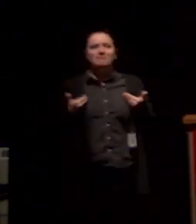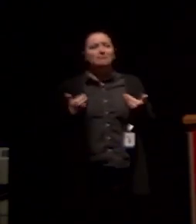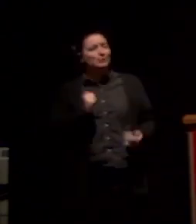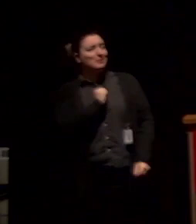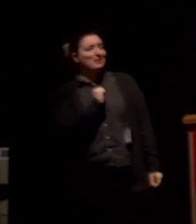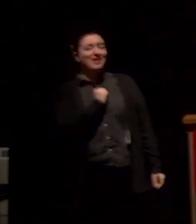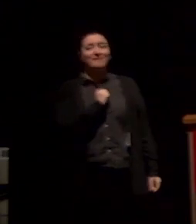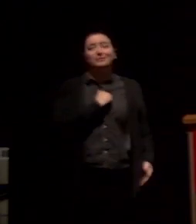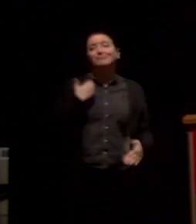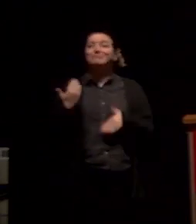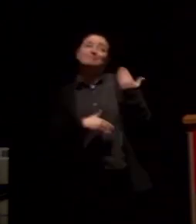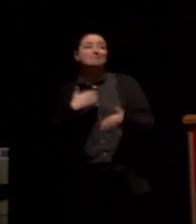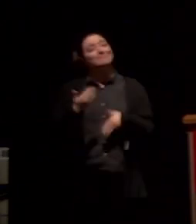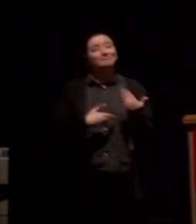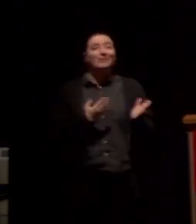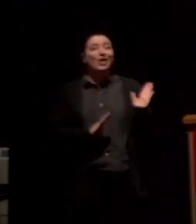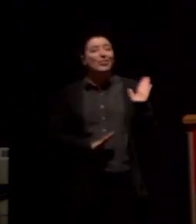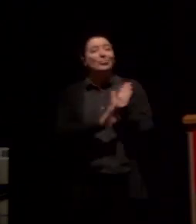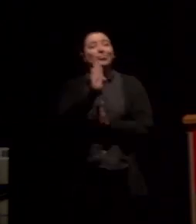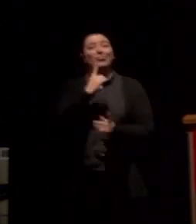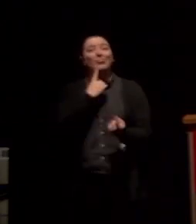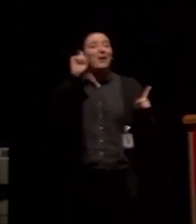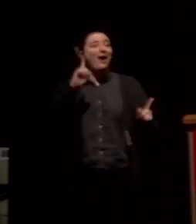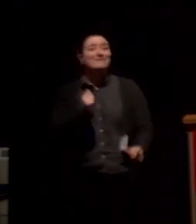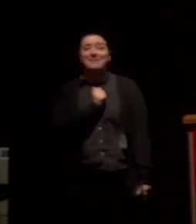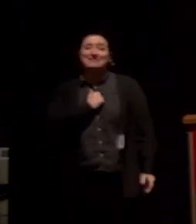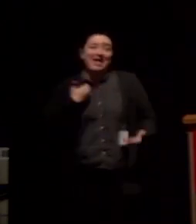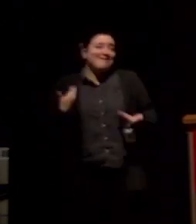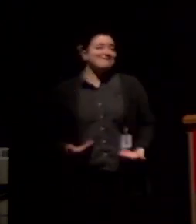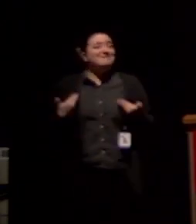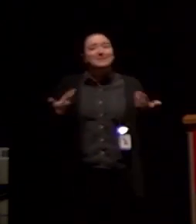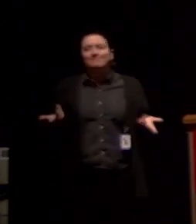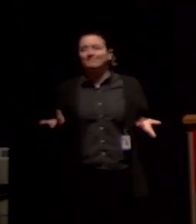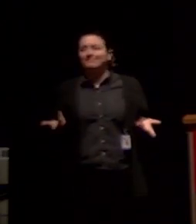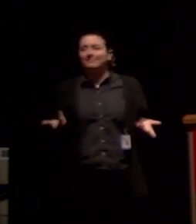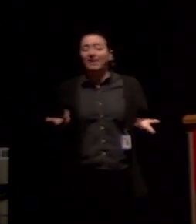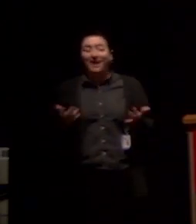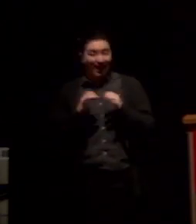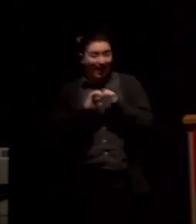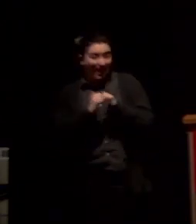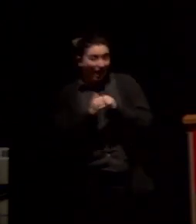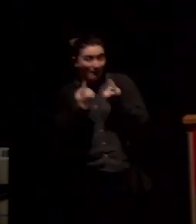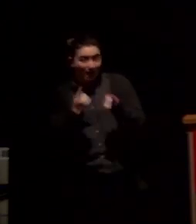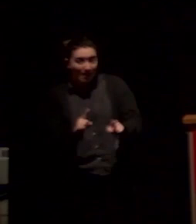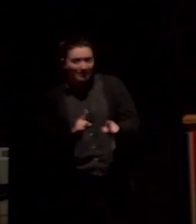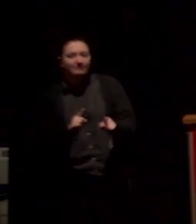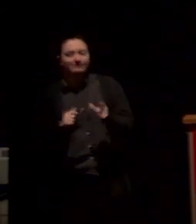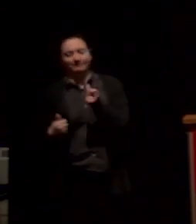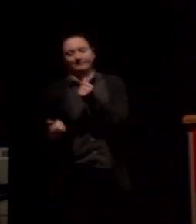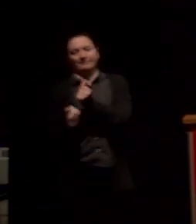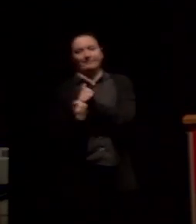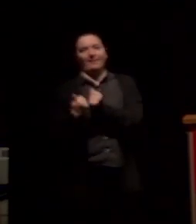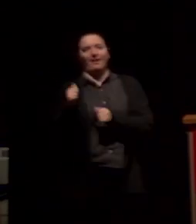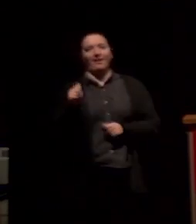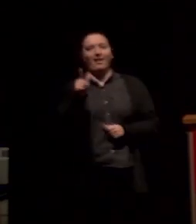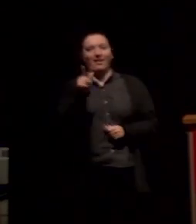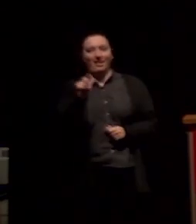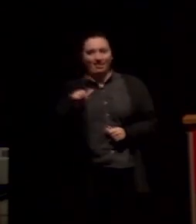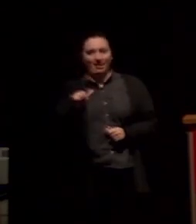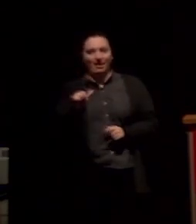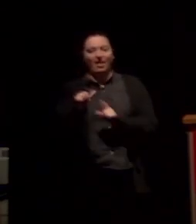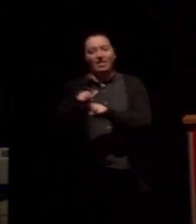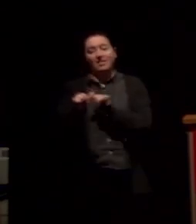ourselves and to survive and thrive. And I think a lot of that comes through allyship, and that's a big asset that I see for all of our